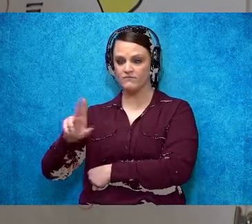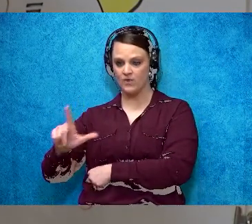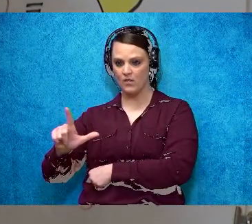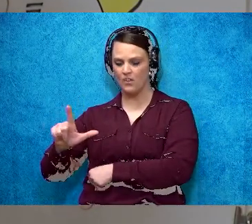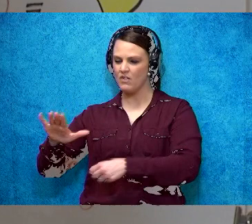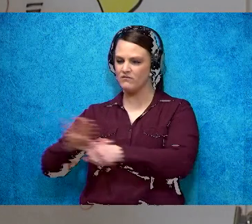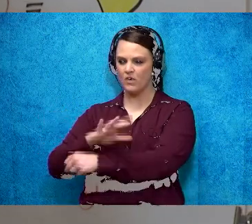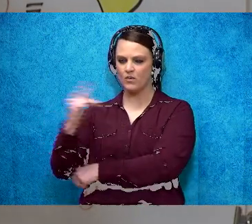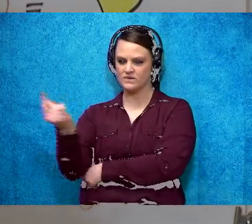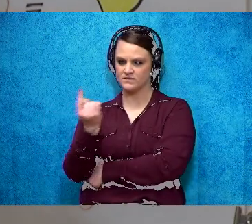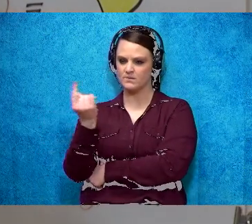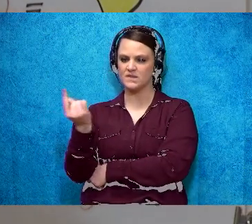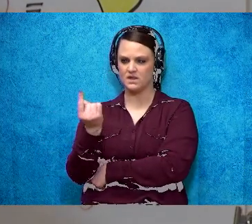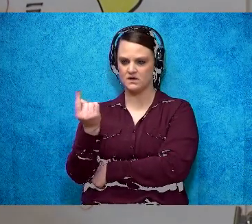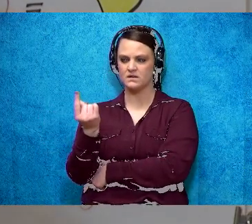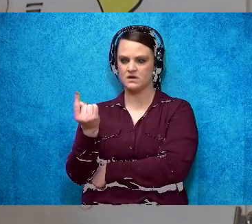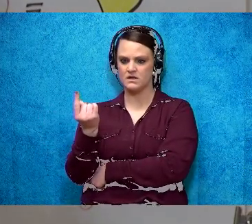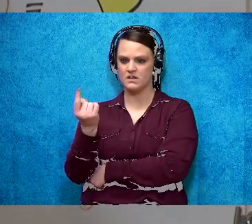of something.